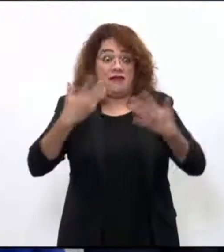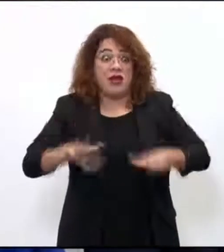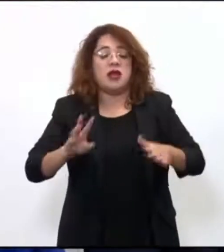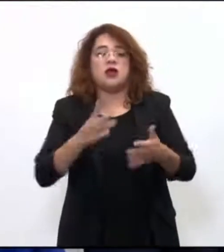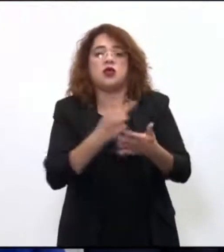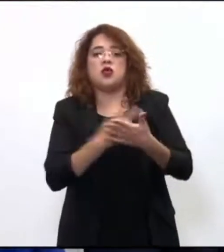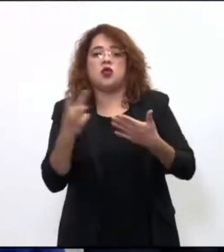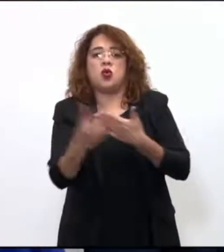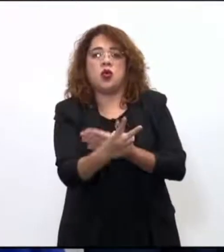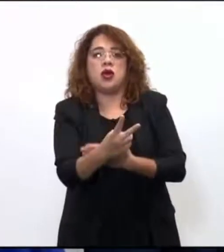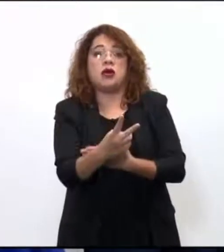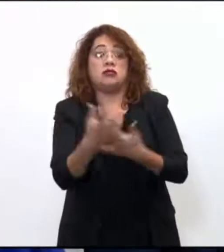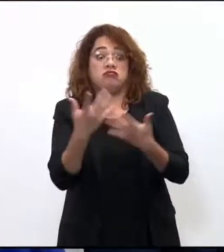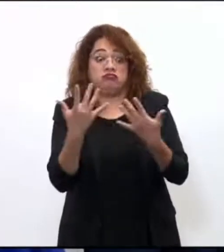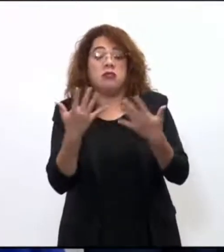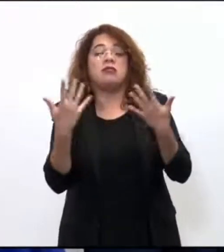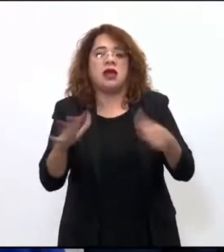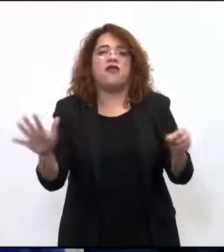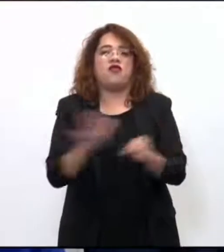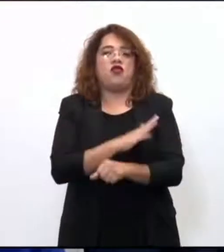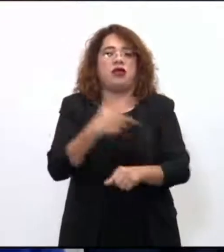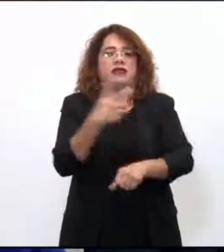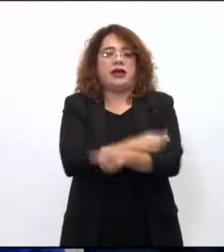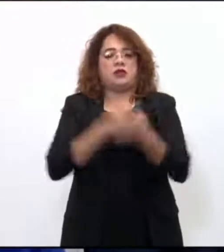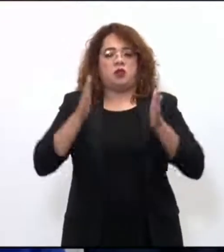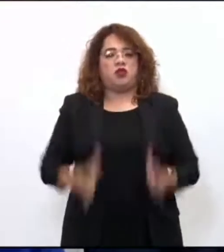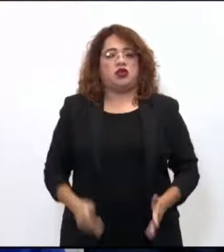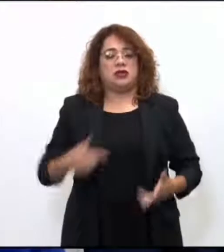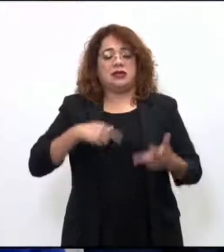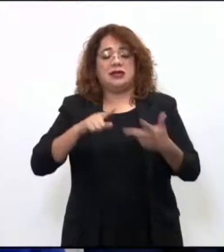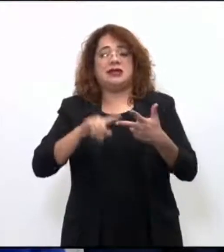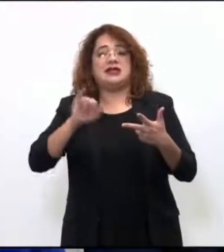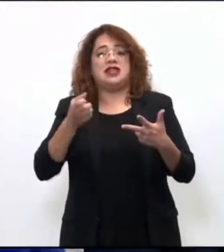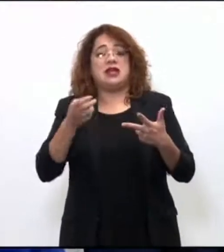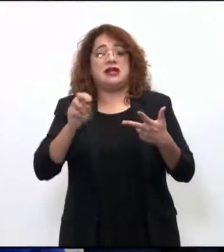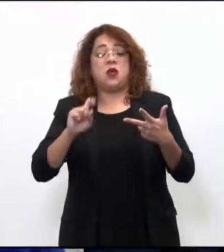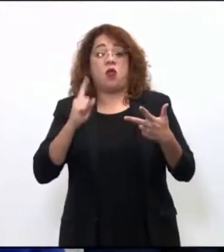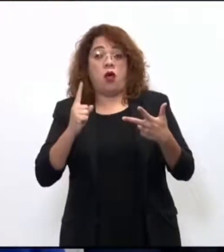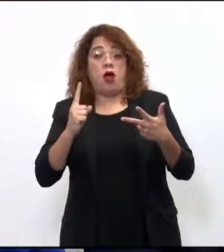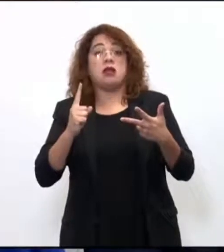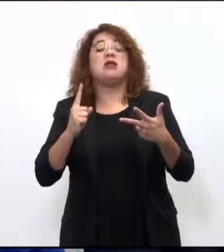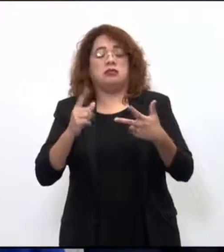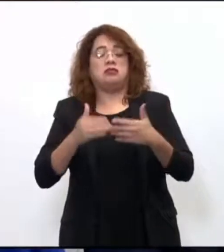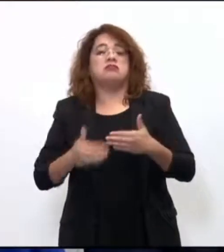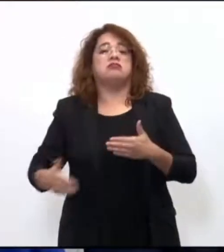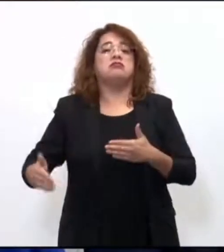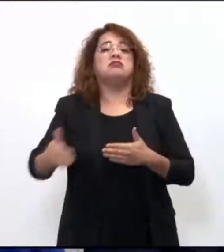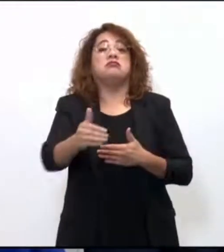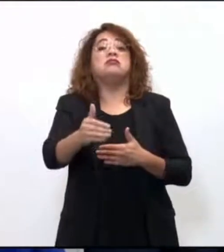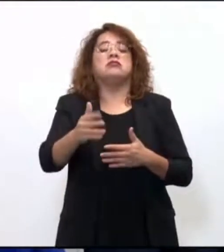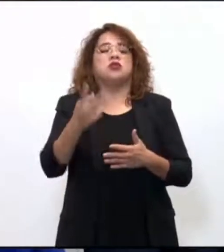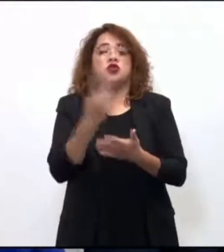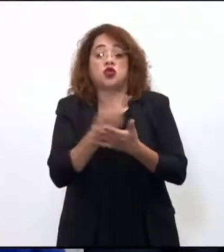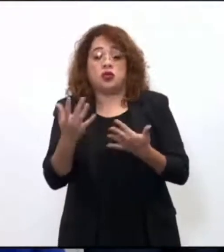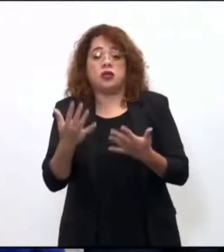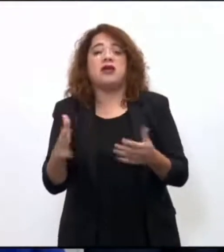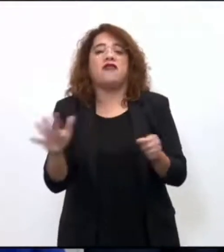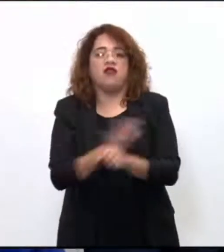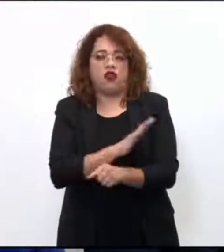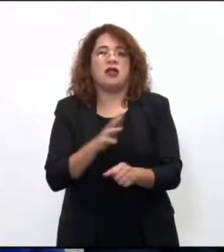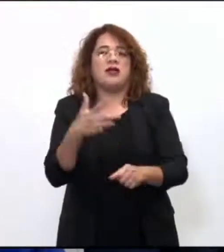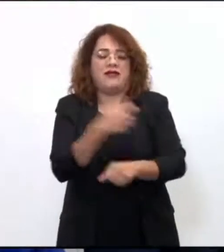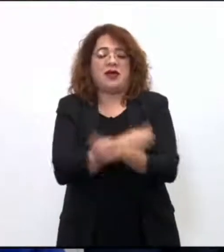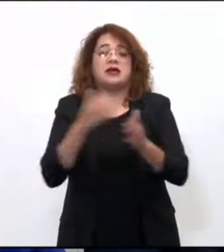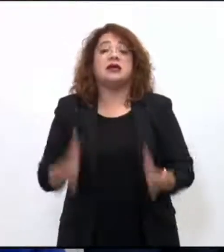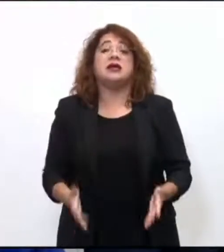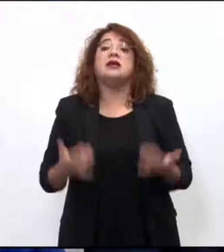Outdoor social and informal gatherings may operate at a maximum capacity of 100 people. Indoor gatherings are